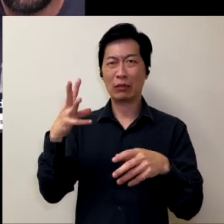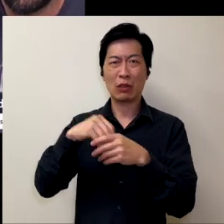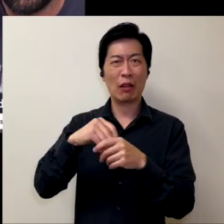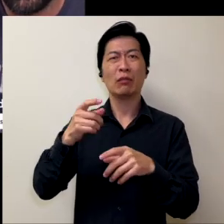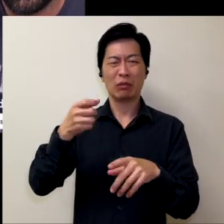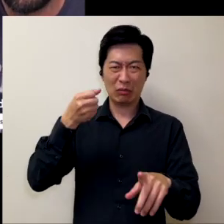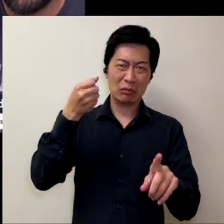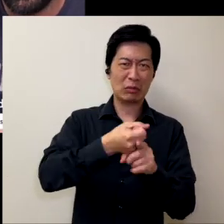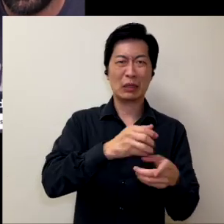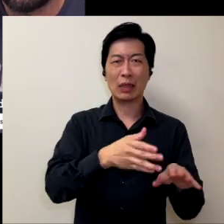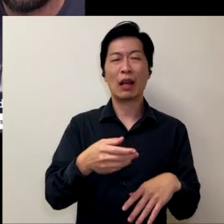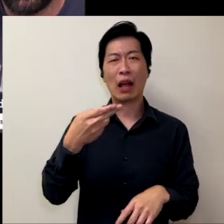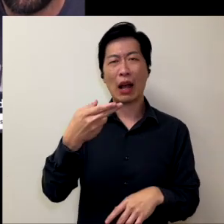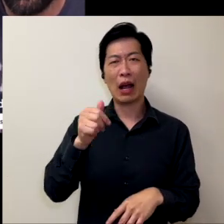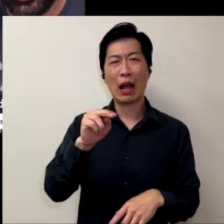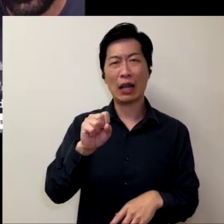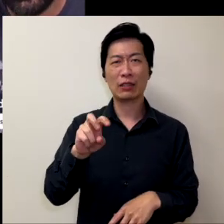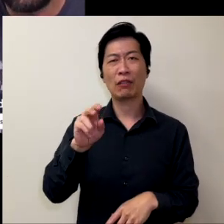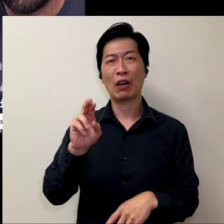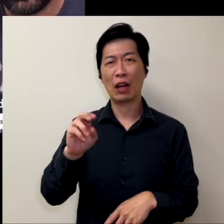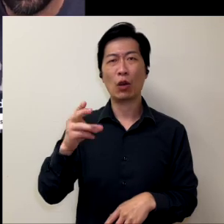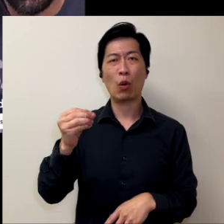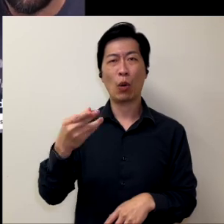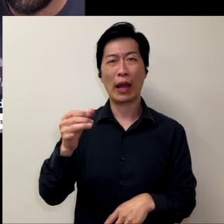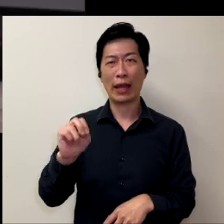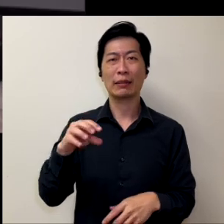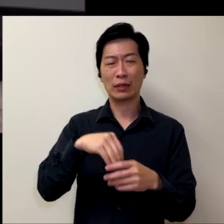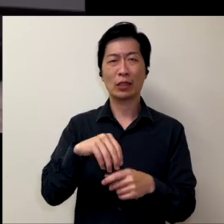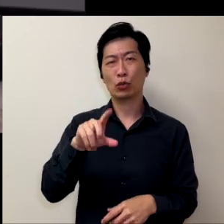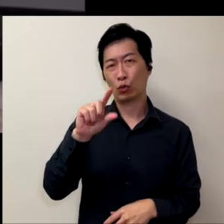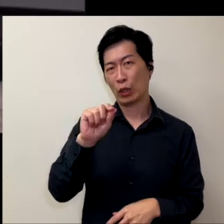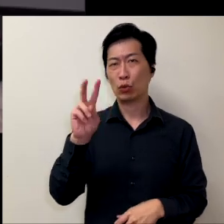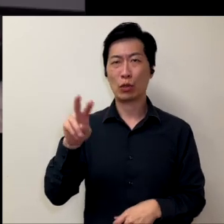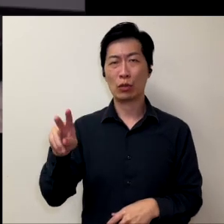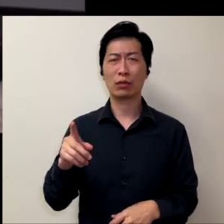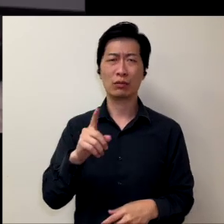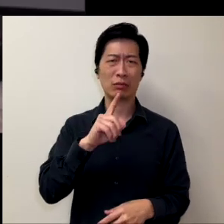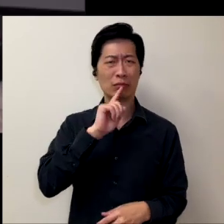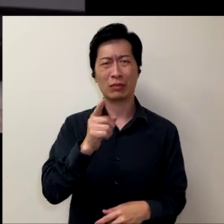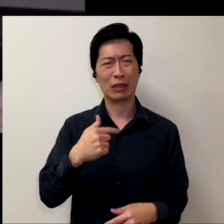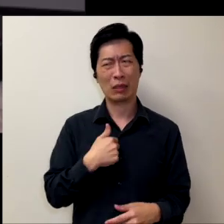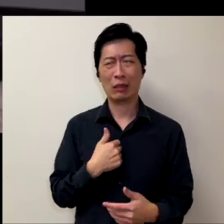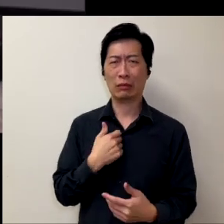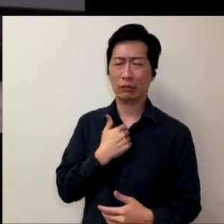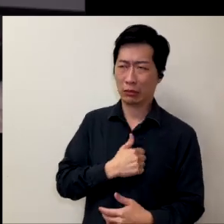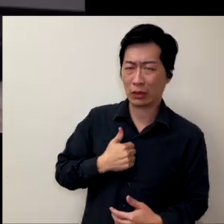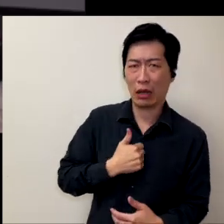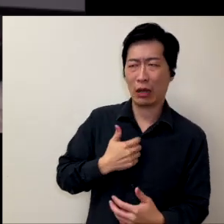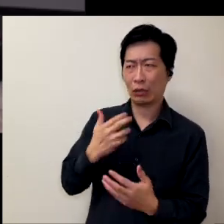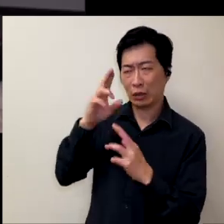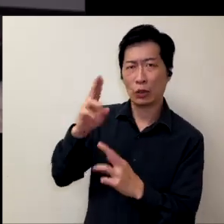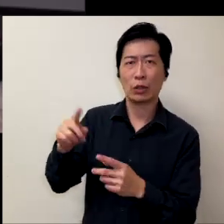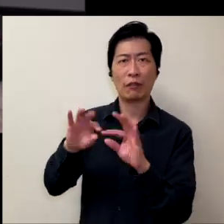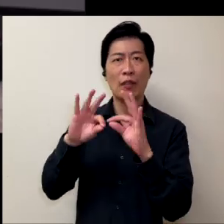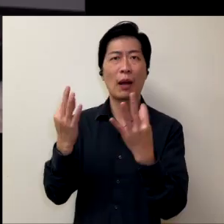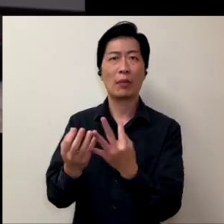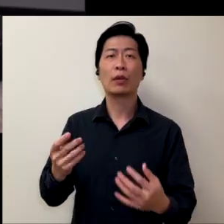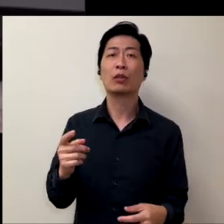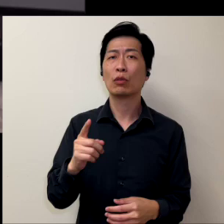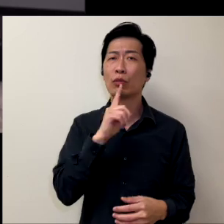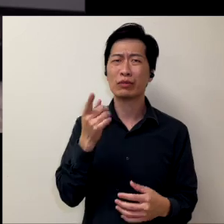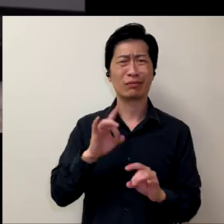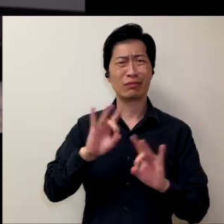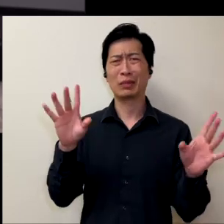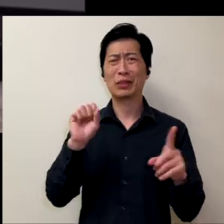killed a recruiter Hans von Ohain in 2022. Of course, my condolences go to the family. This is obviously